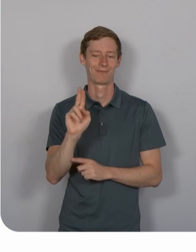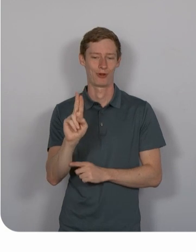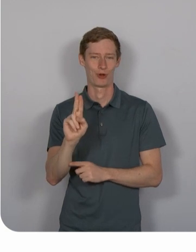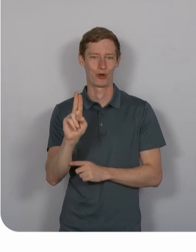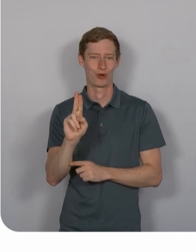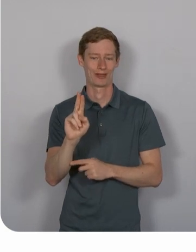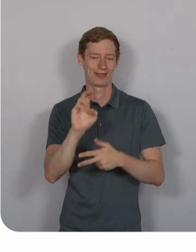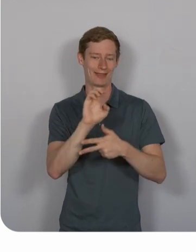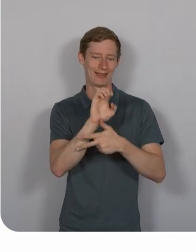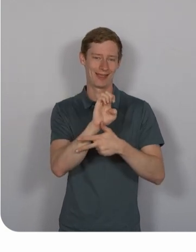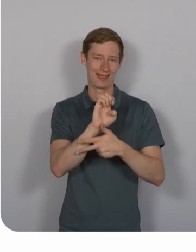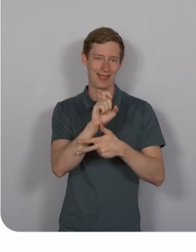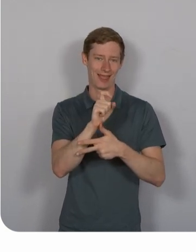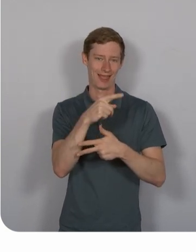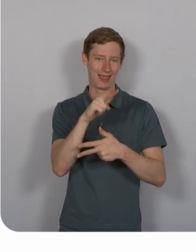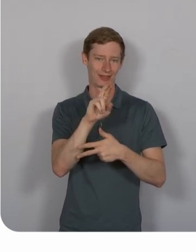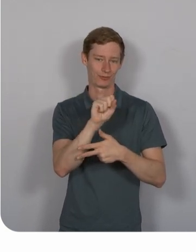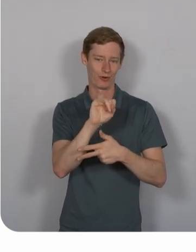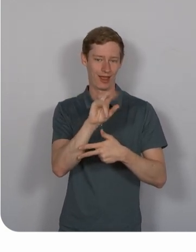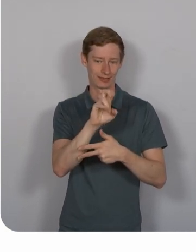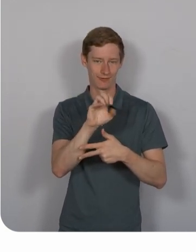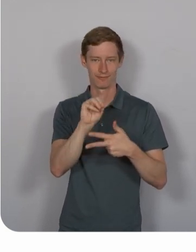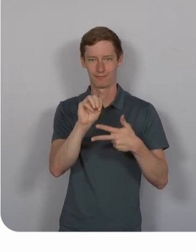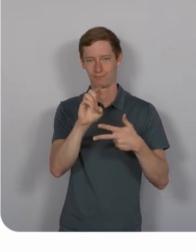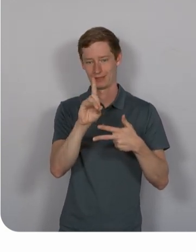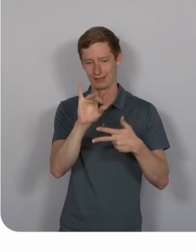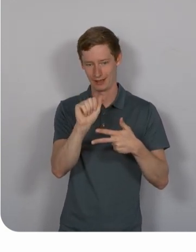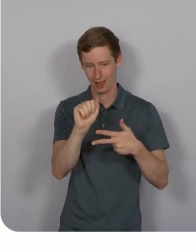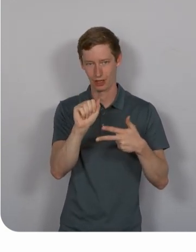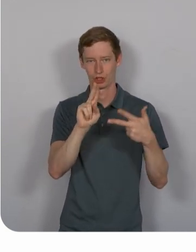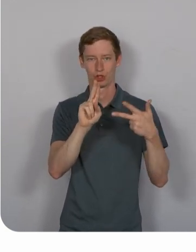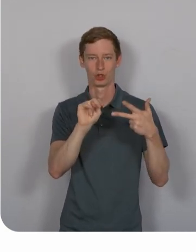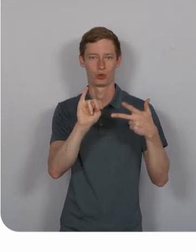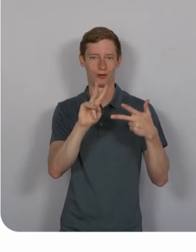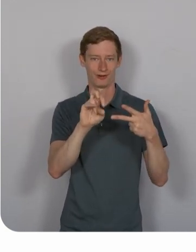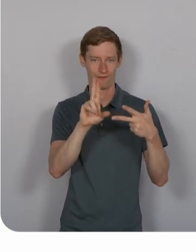for Expressive Media Universe, continuing with our animal theme.